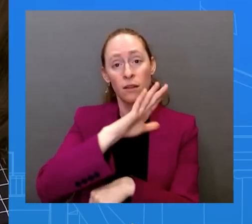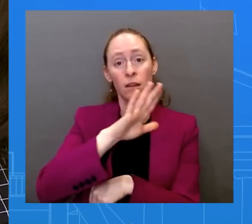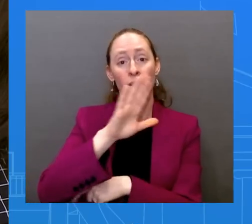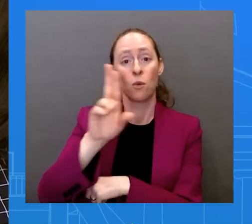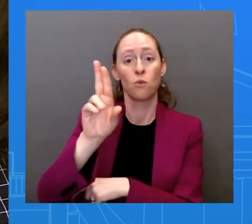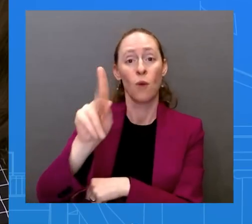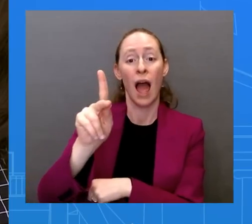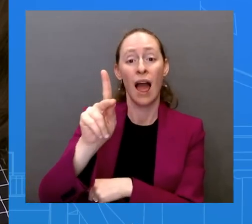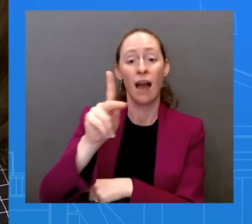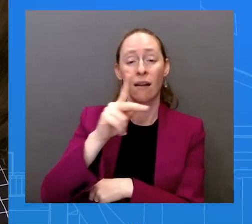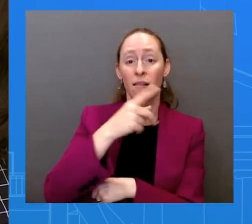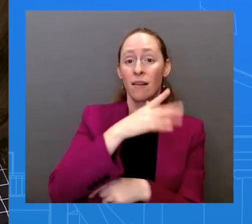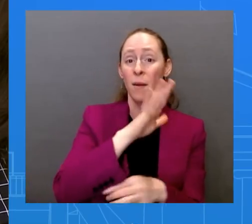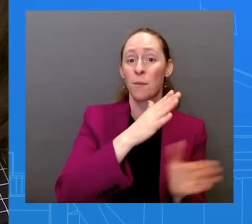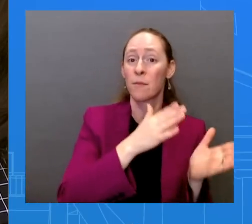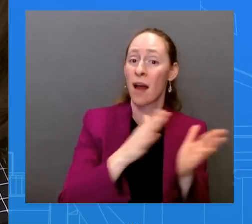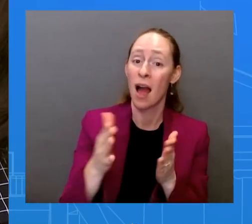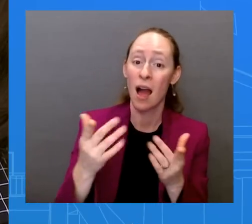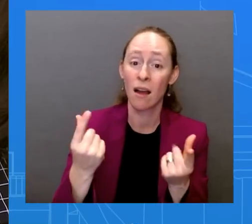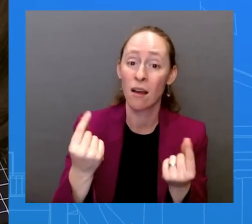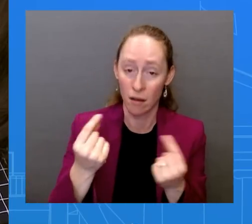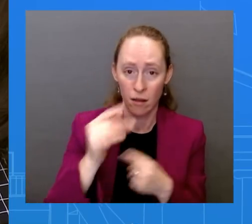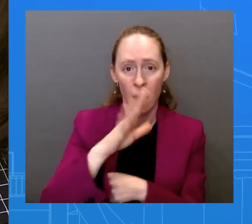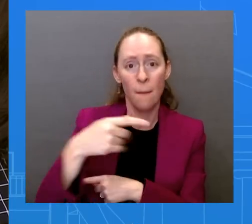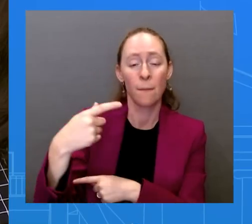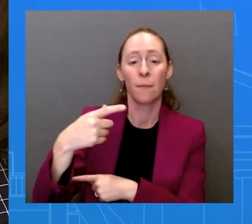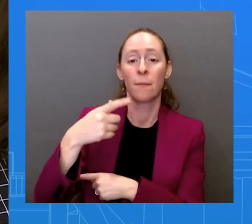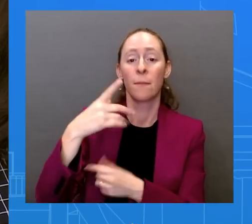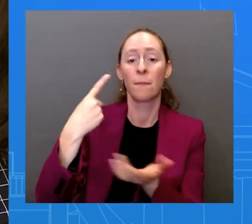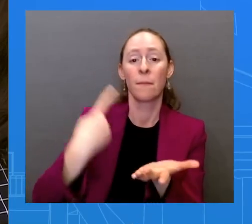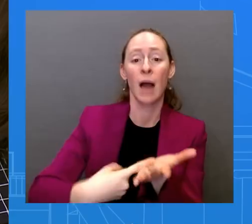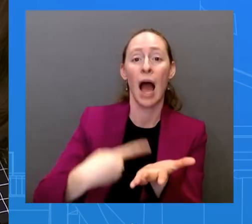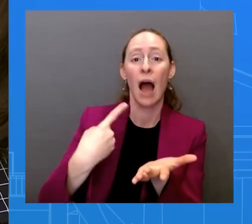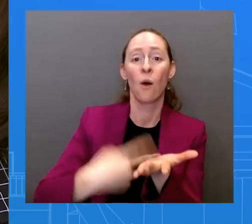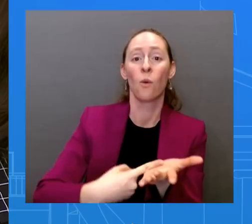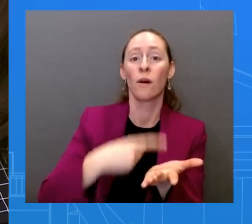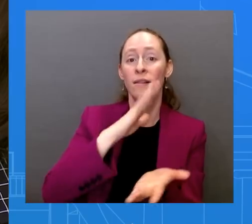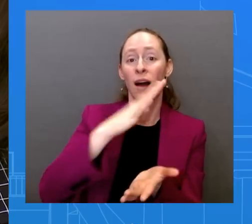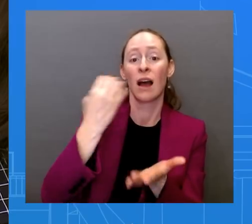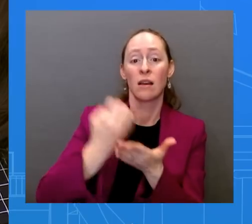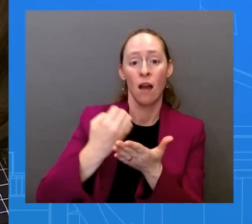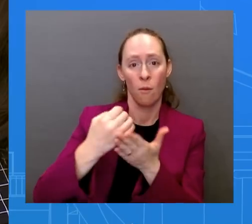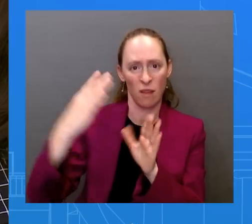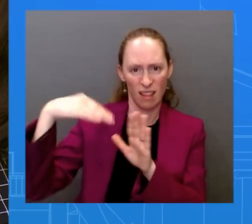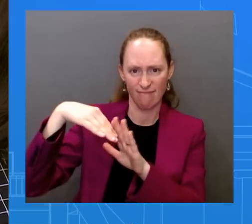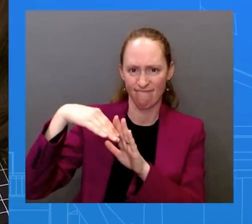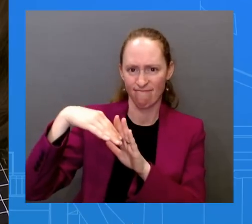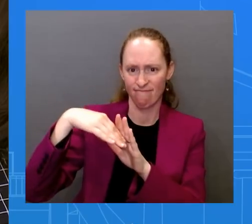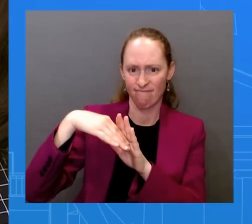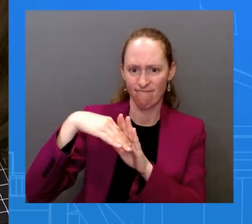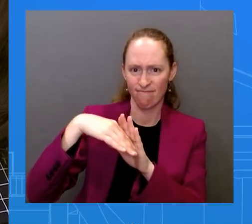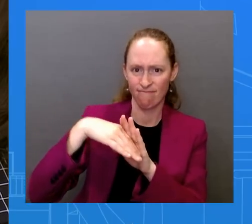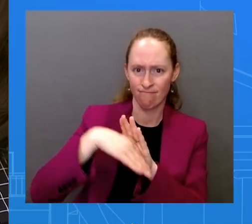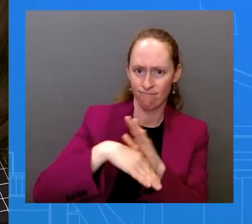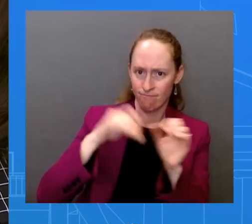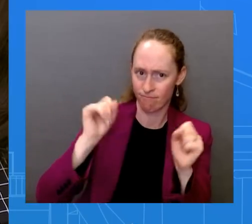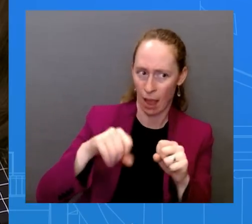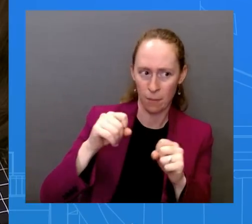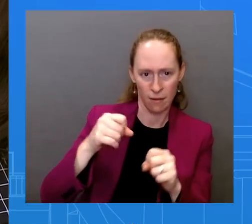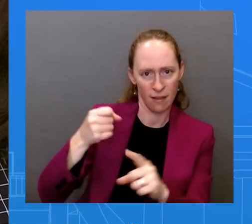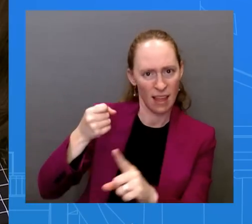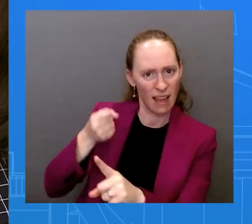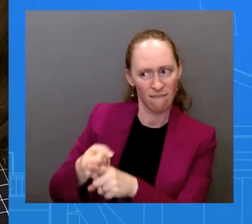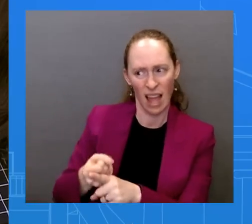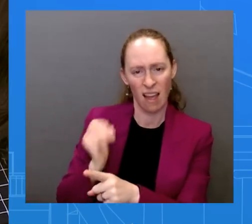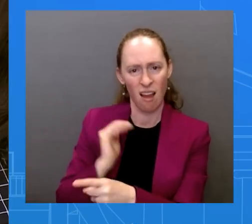falling significantly, in part also because of the Fed's actions here on the dollar, but also in reaction to her plan. The president has